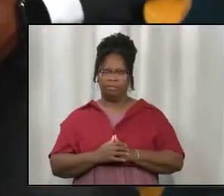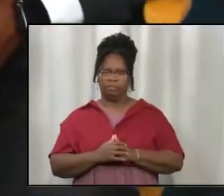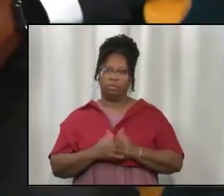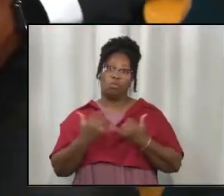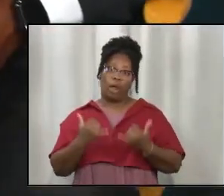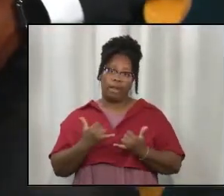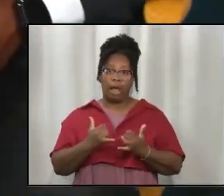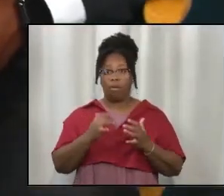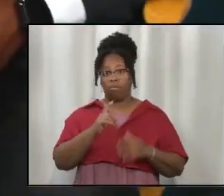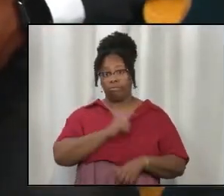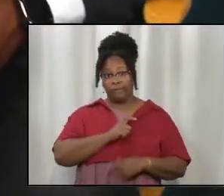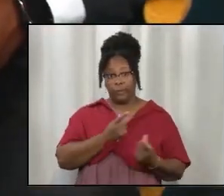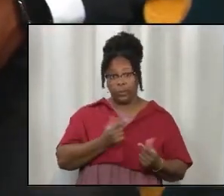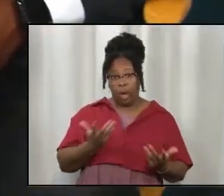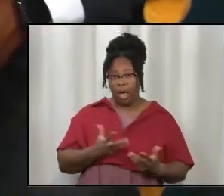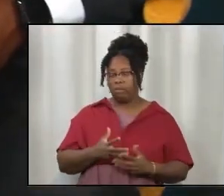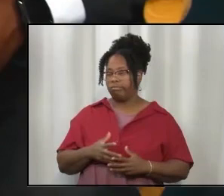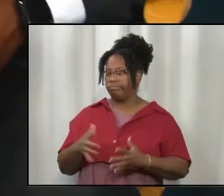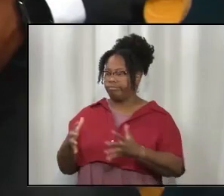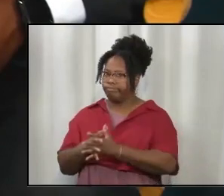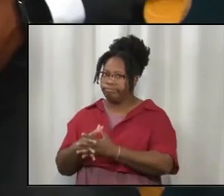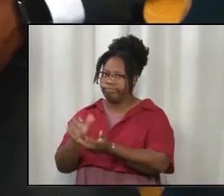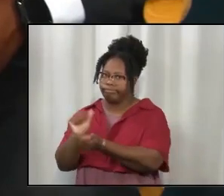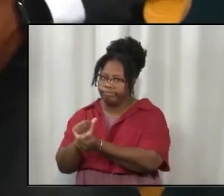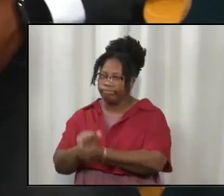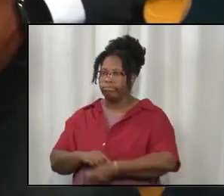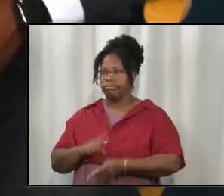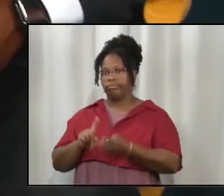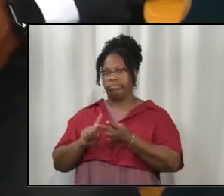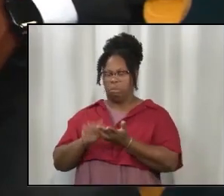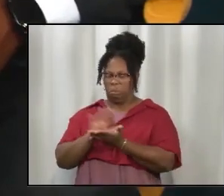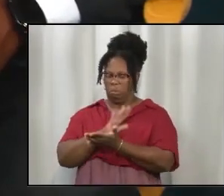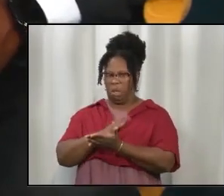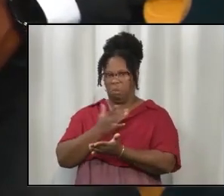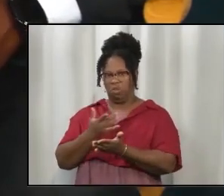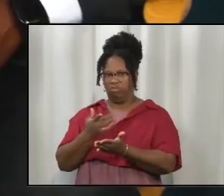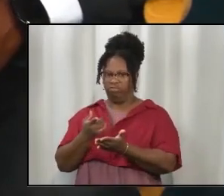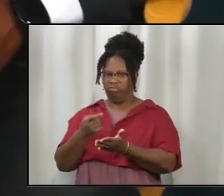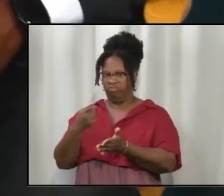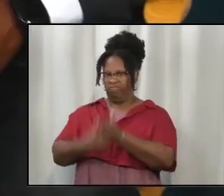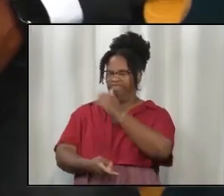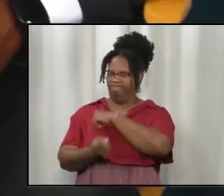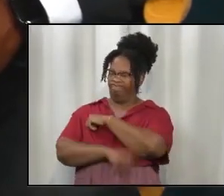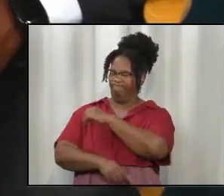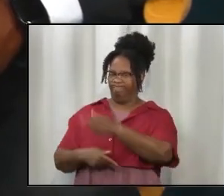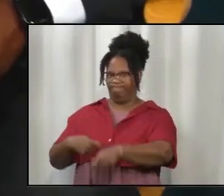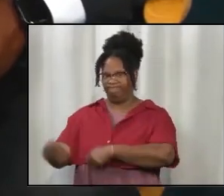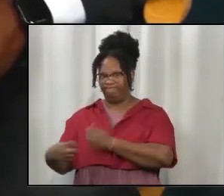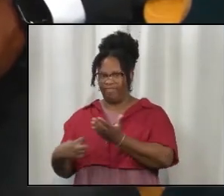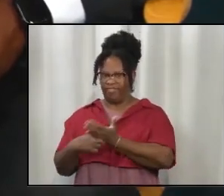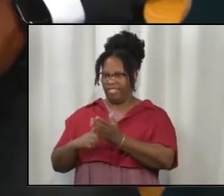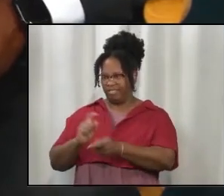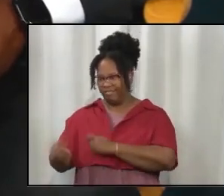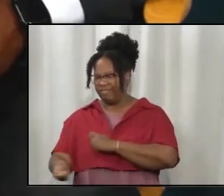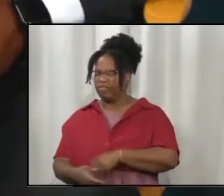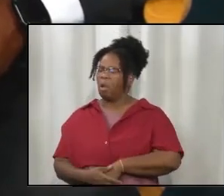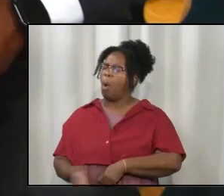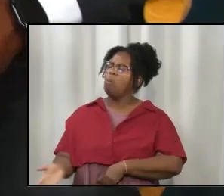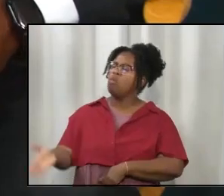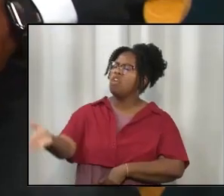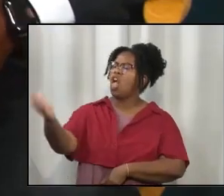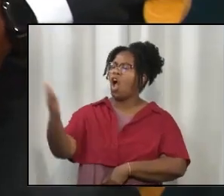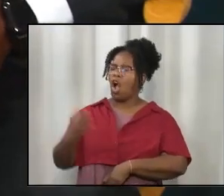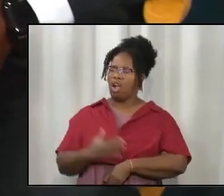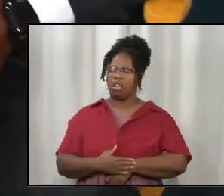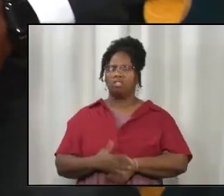arrest someone, they can issue a citation, they can tell the person to move along and clear out the call. Well, the Guides app, developed by Laserfish,